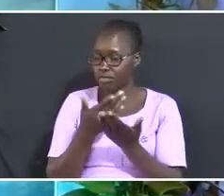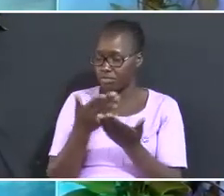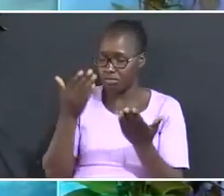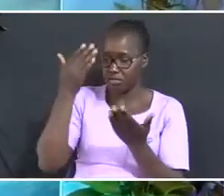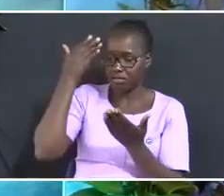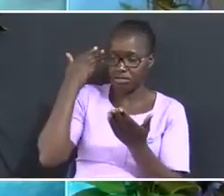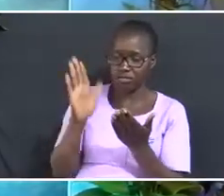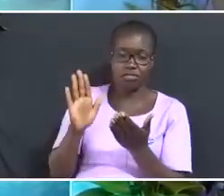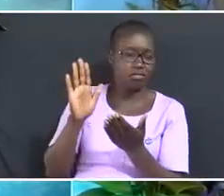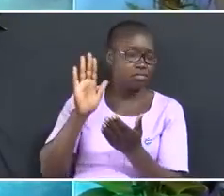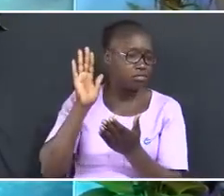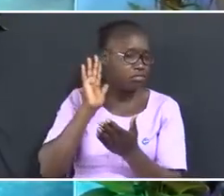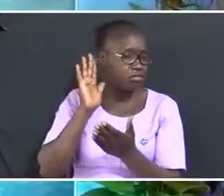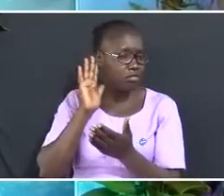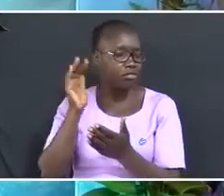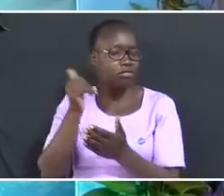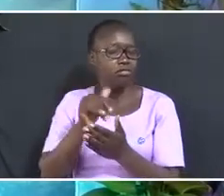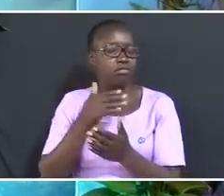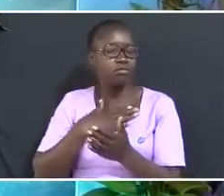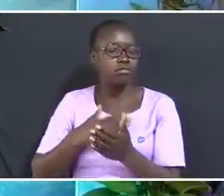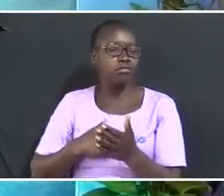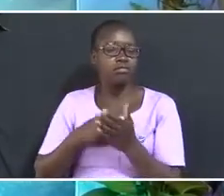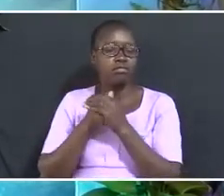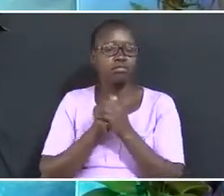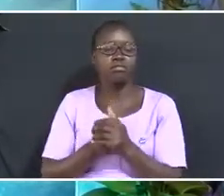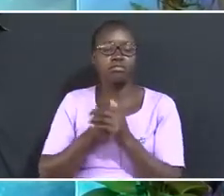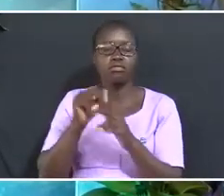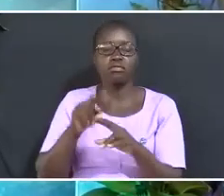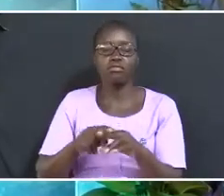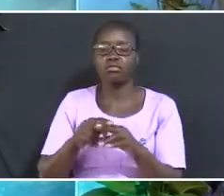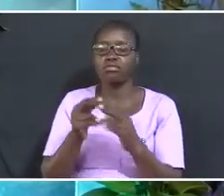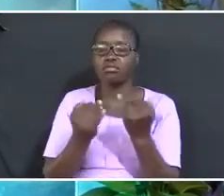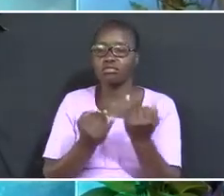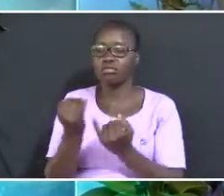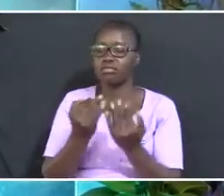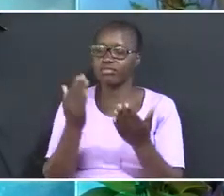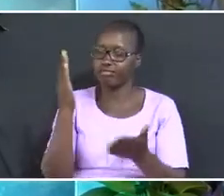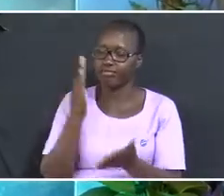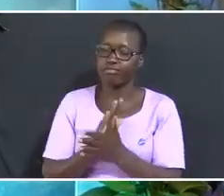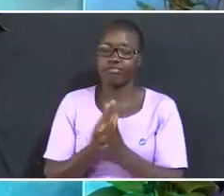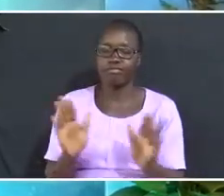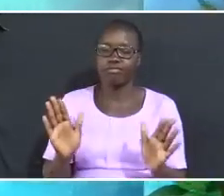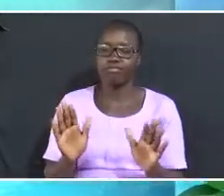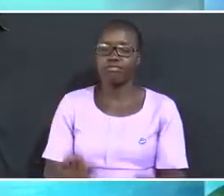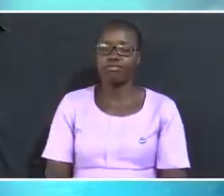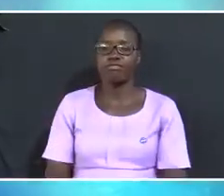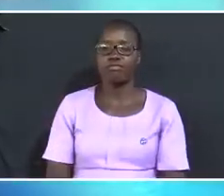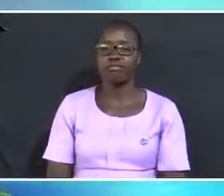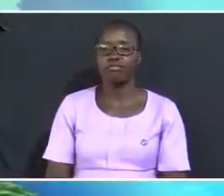want to hear anybody worshiping on Saturday, period.